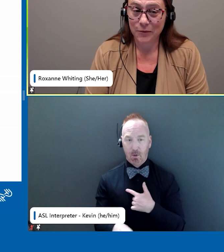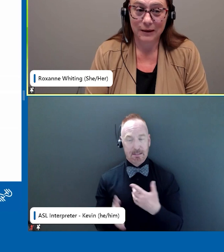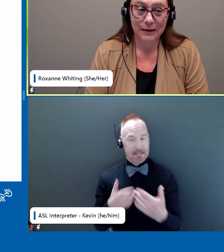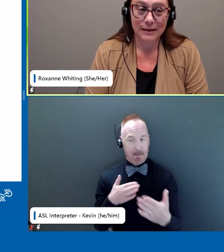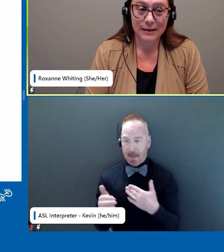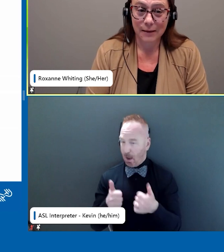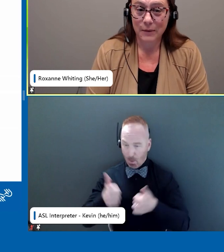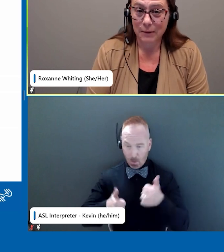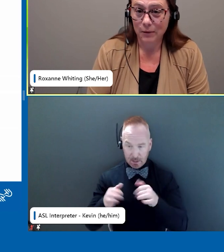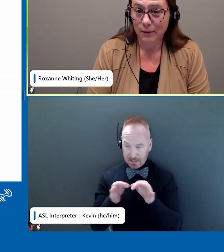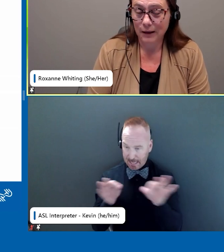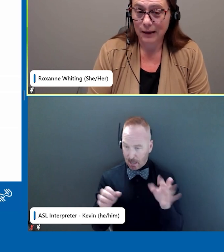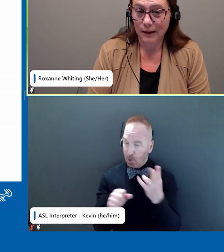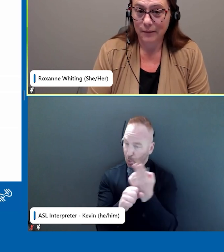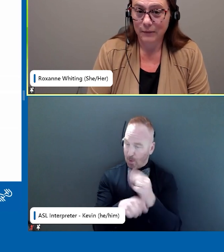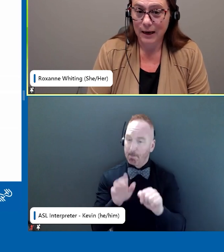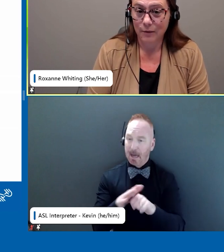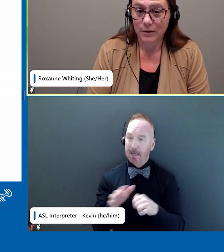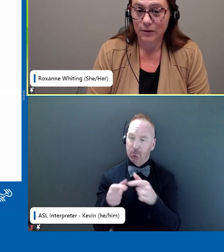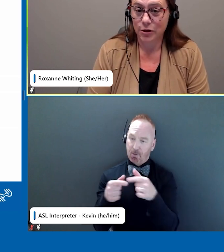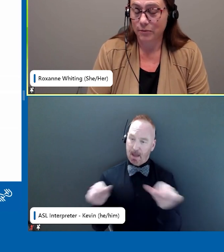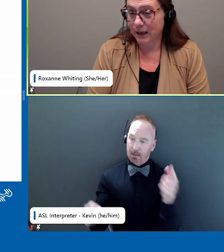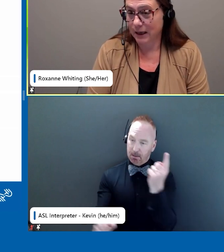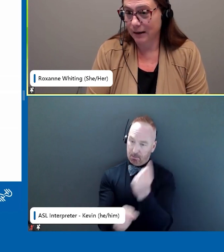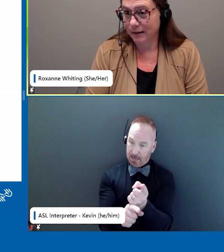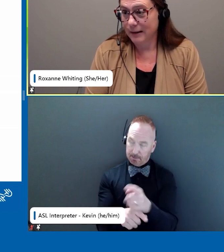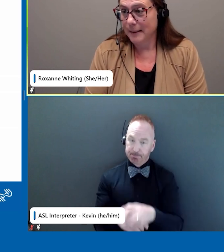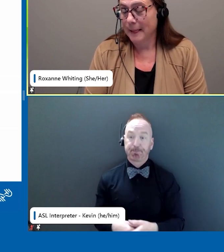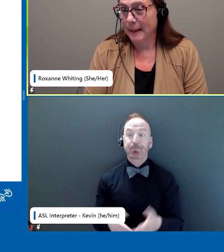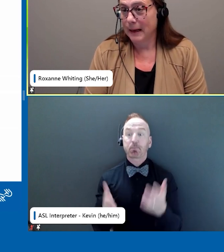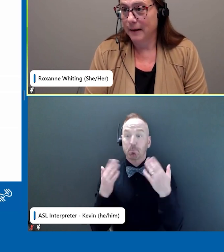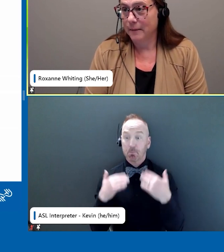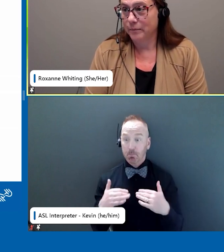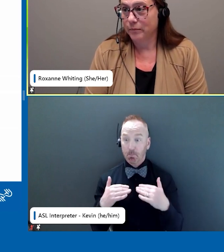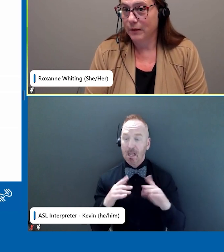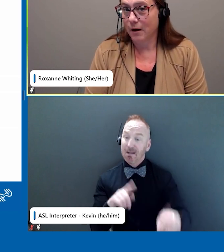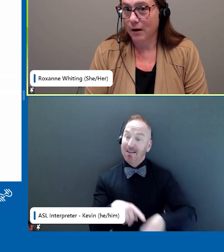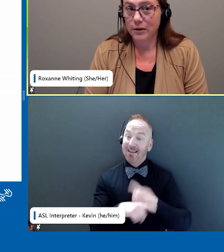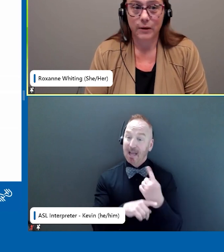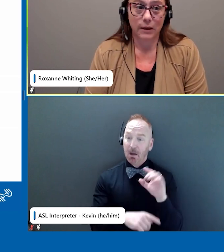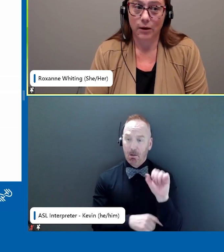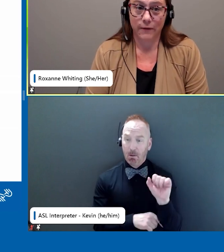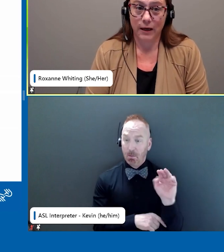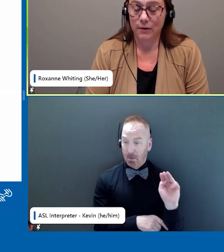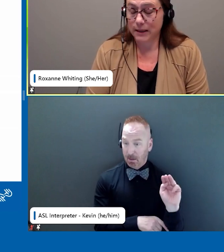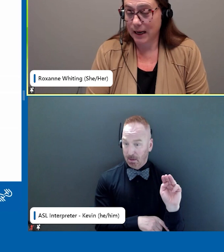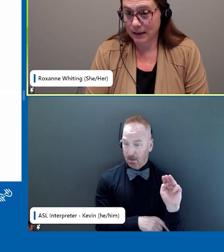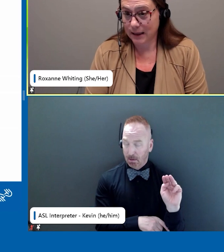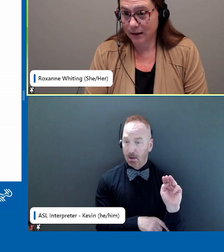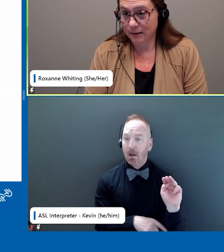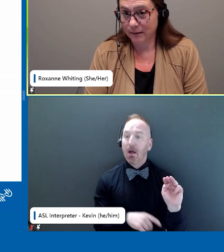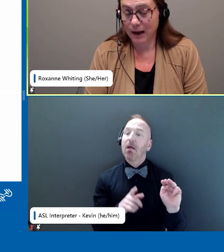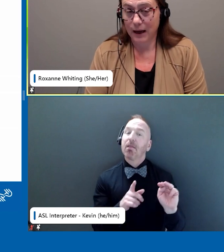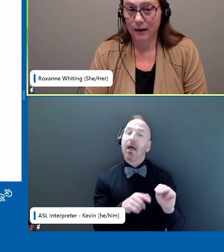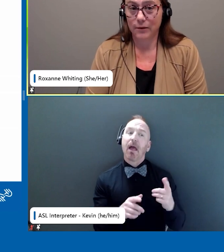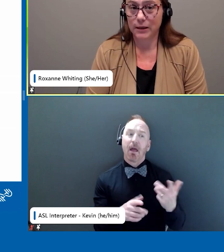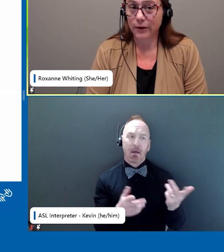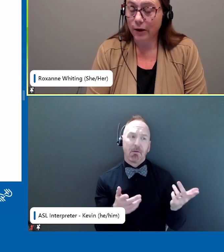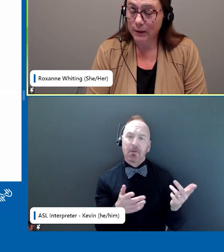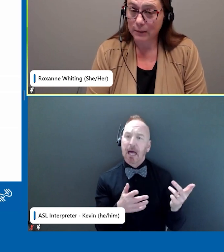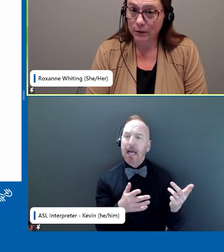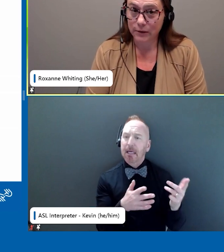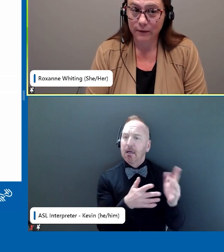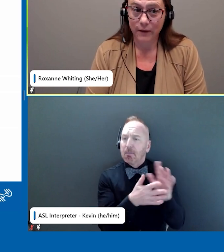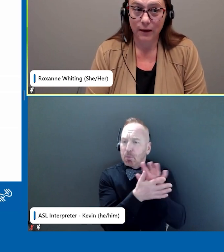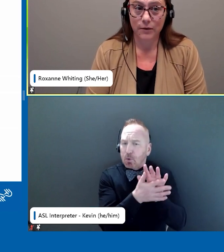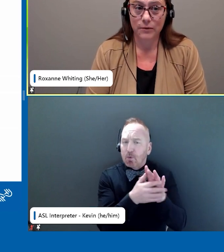And so some people now in social media um, are doing a lot of videos in ASL, and there's a